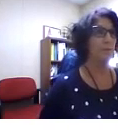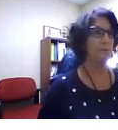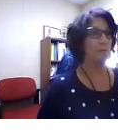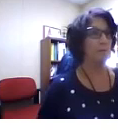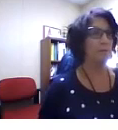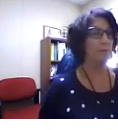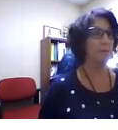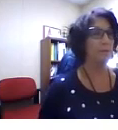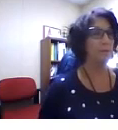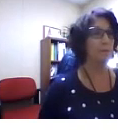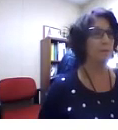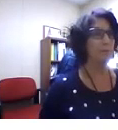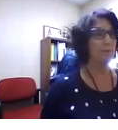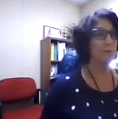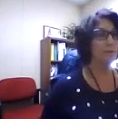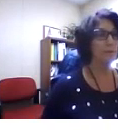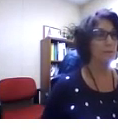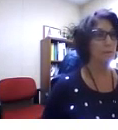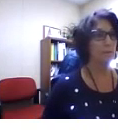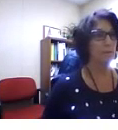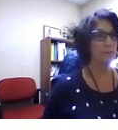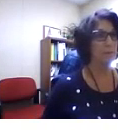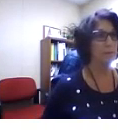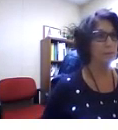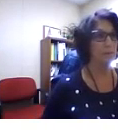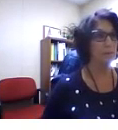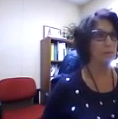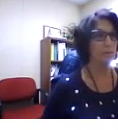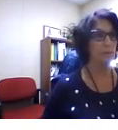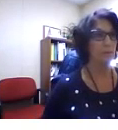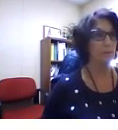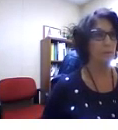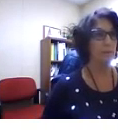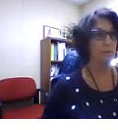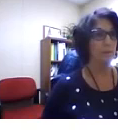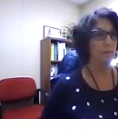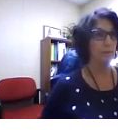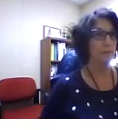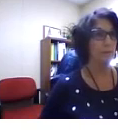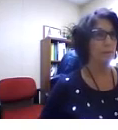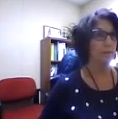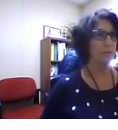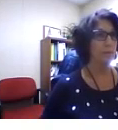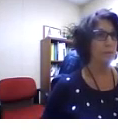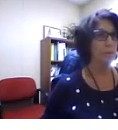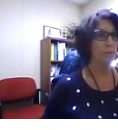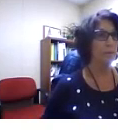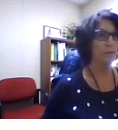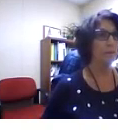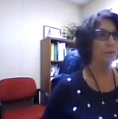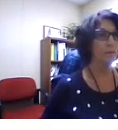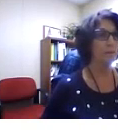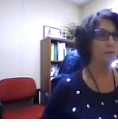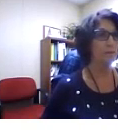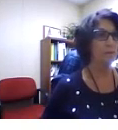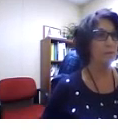pretty crazy, like how you know, the Hispanic Latino population is smoking in larger quantities.